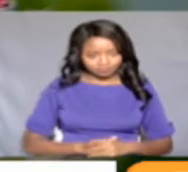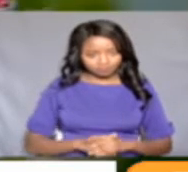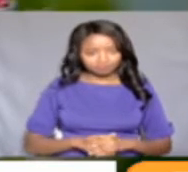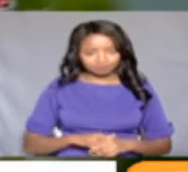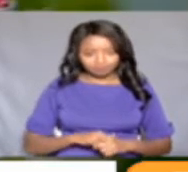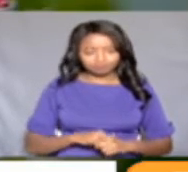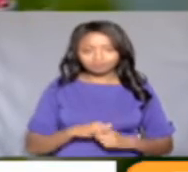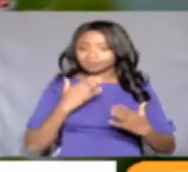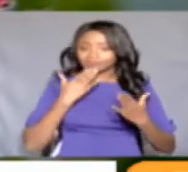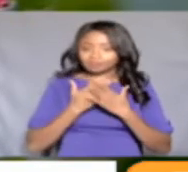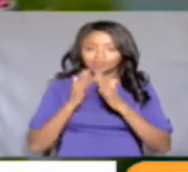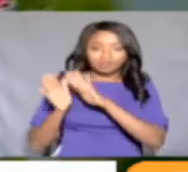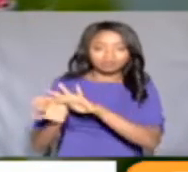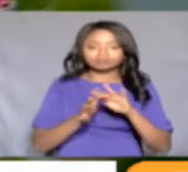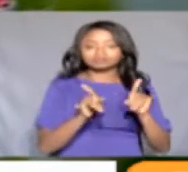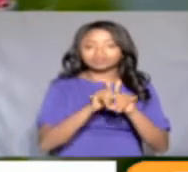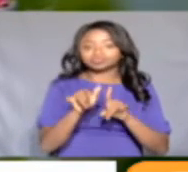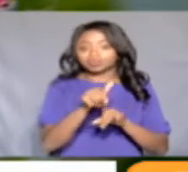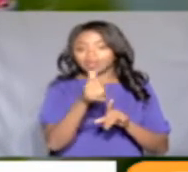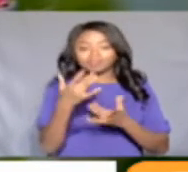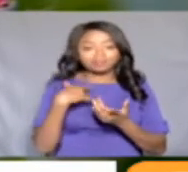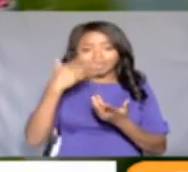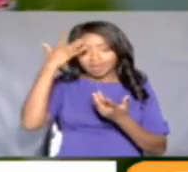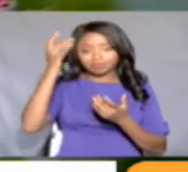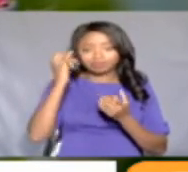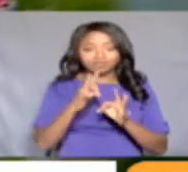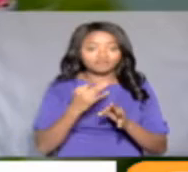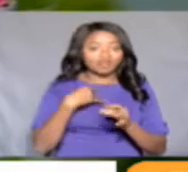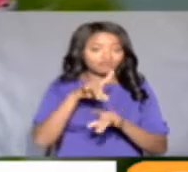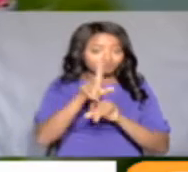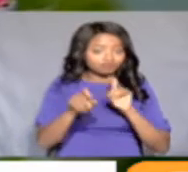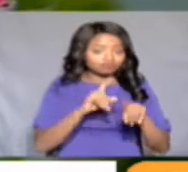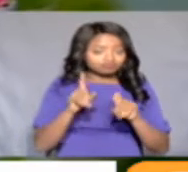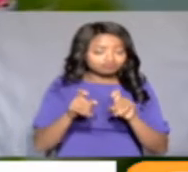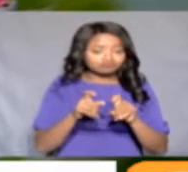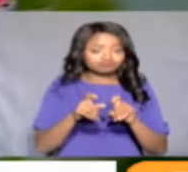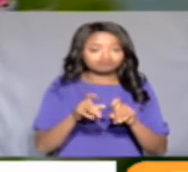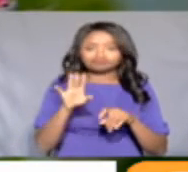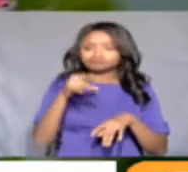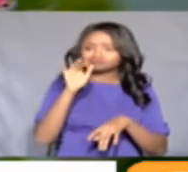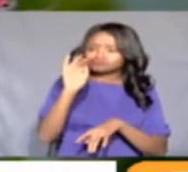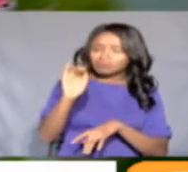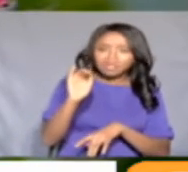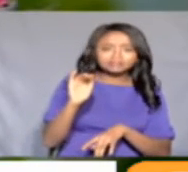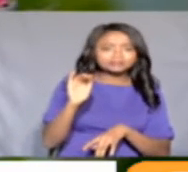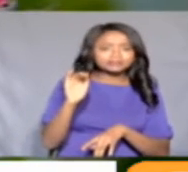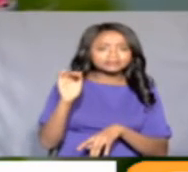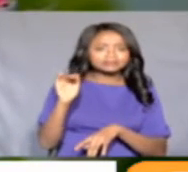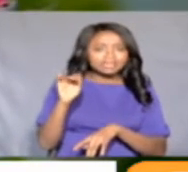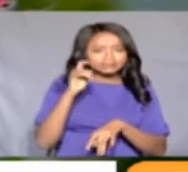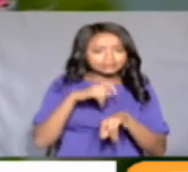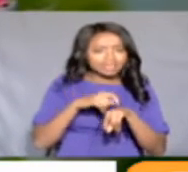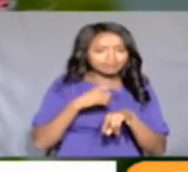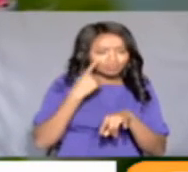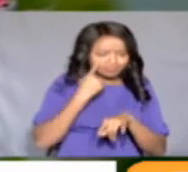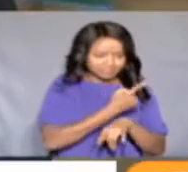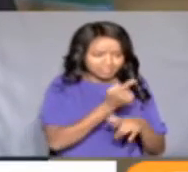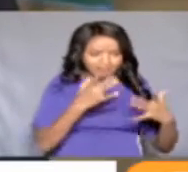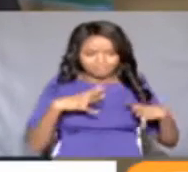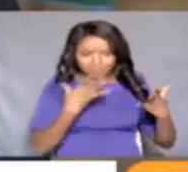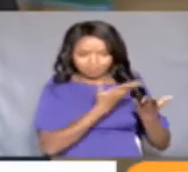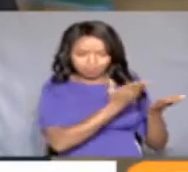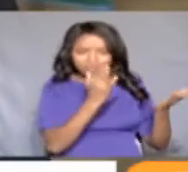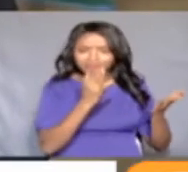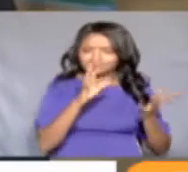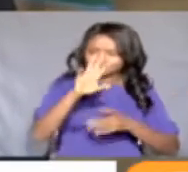Thank you for that. And Dr. Ikamati, I don't know if you have any more questions, so I'll take this as your last point. Yeah. As you reflect on what the audience has asked, when you look at the